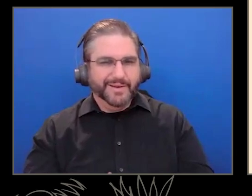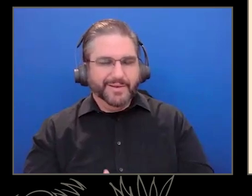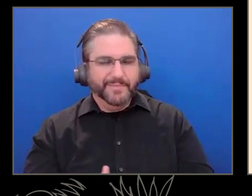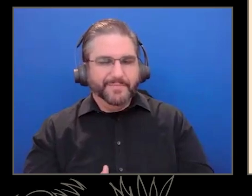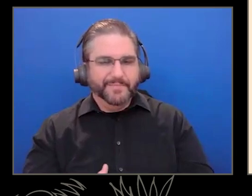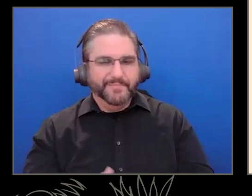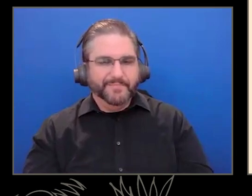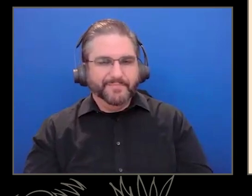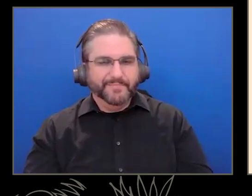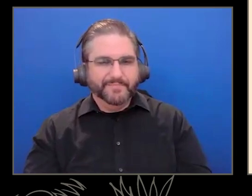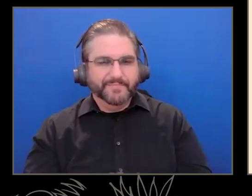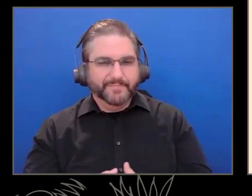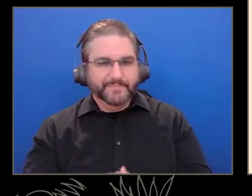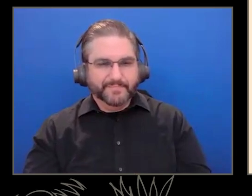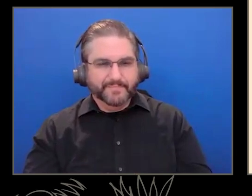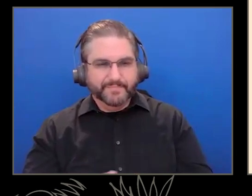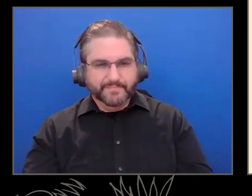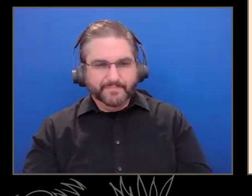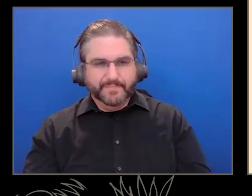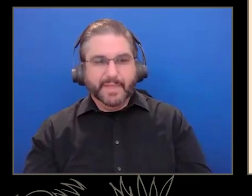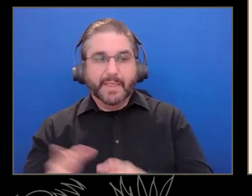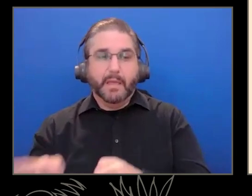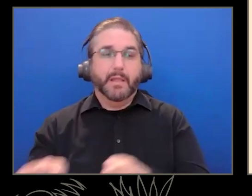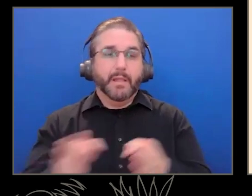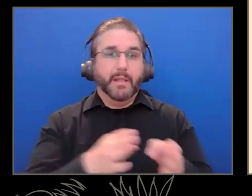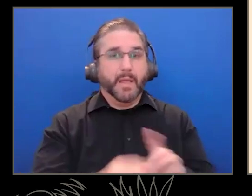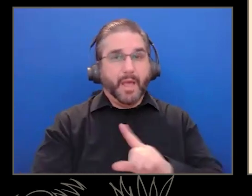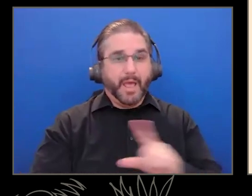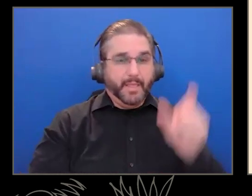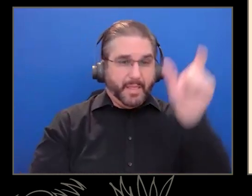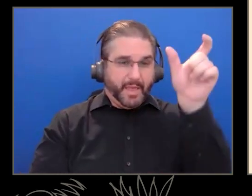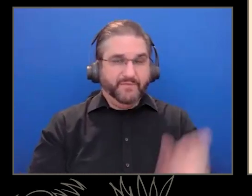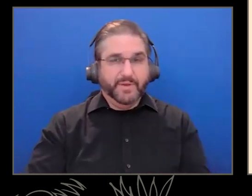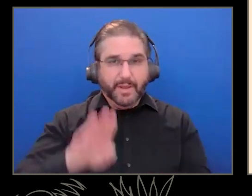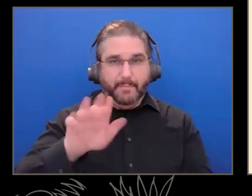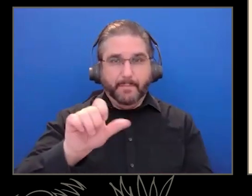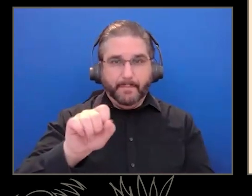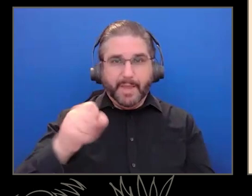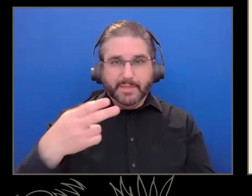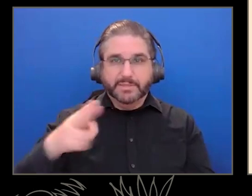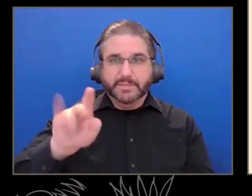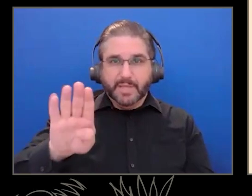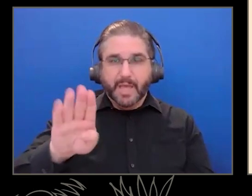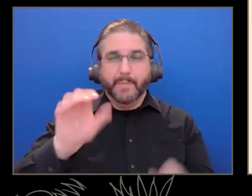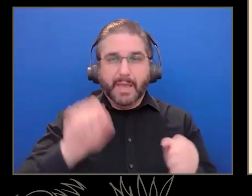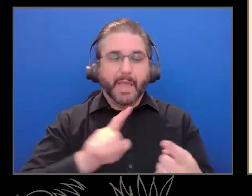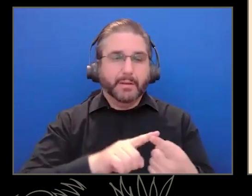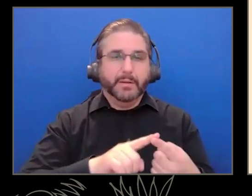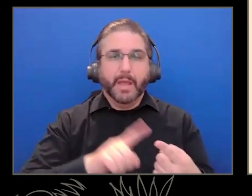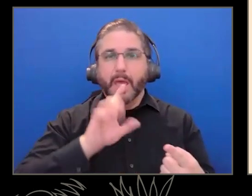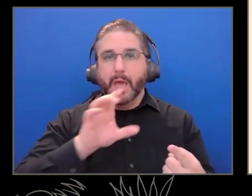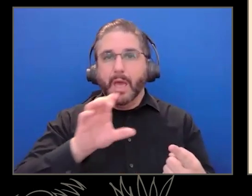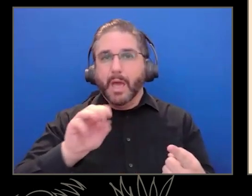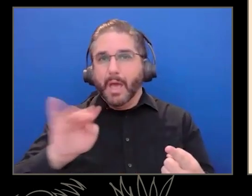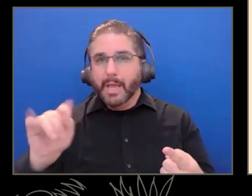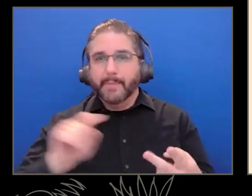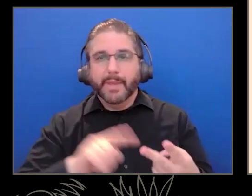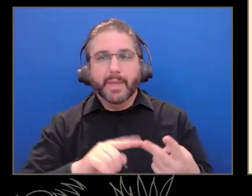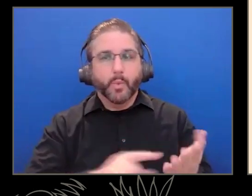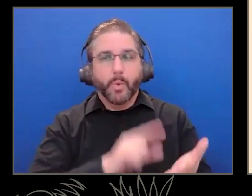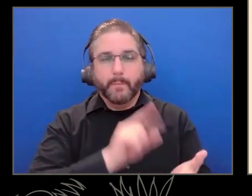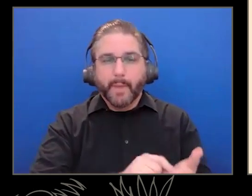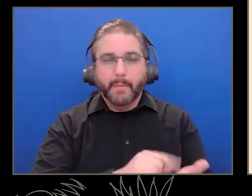And we can go back to BaseHub on the left. We can commit or publish these new changes, add a commit